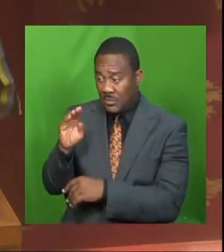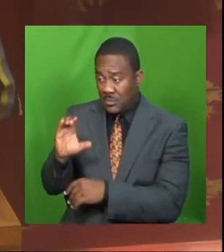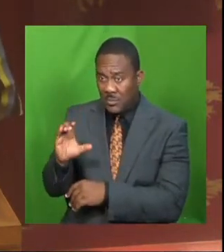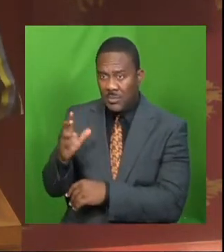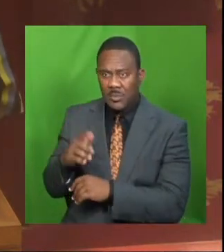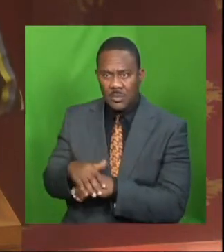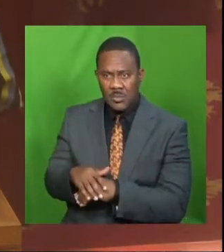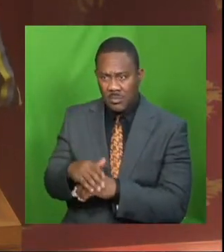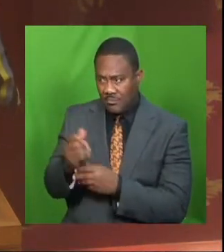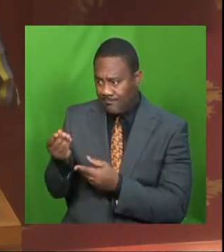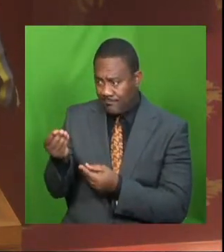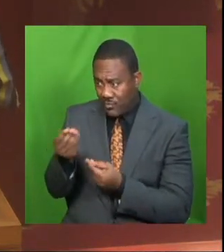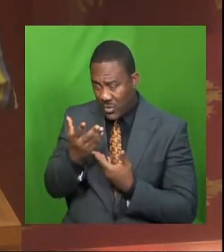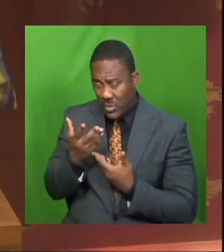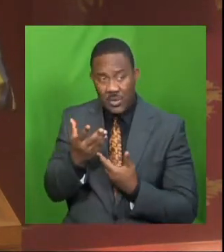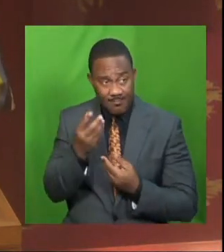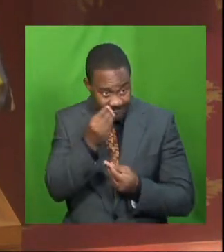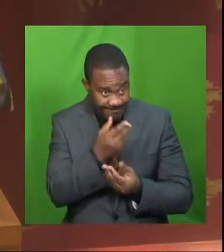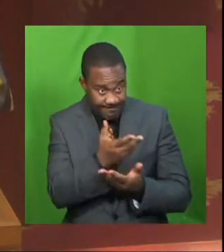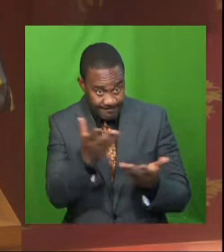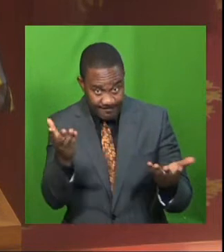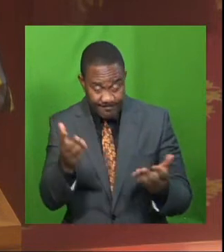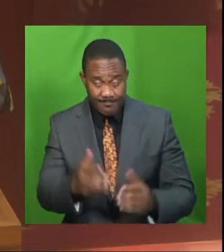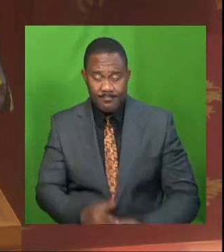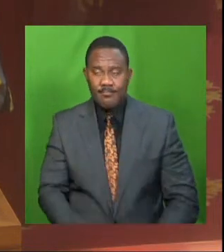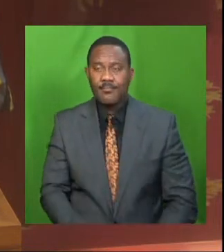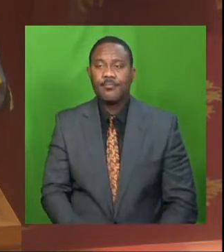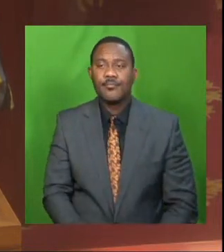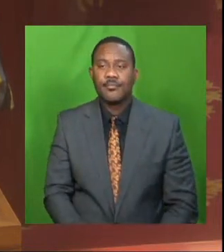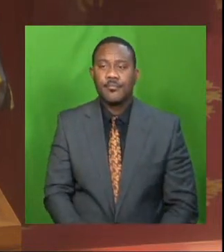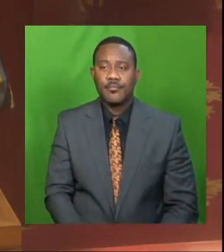our findings are as follows.